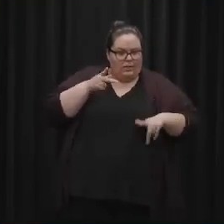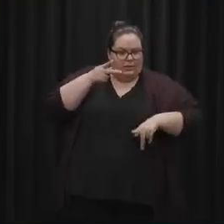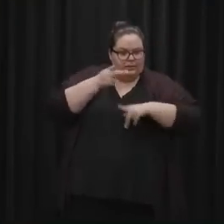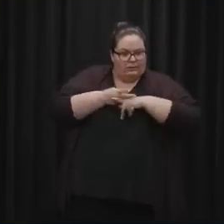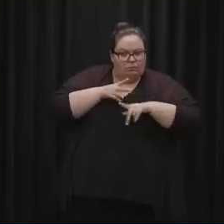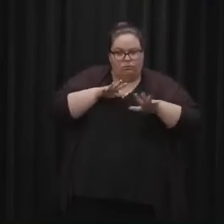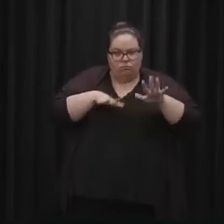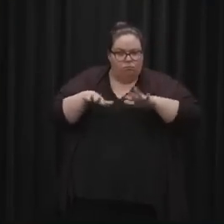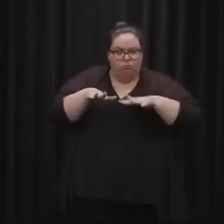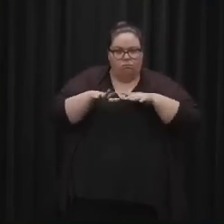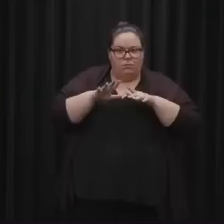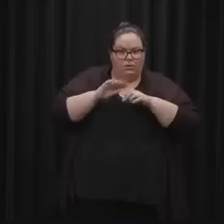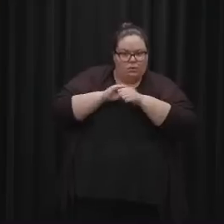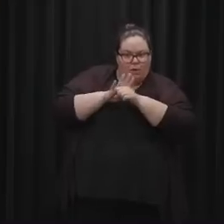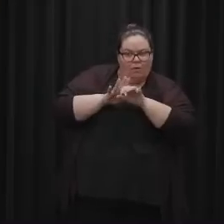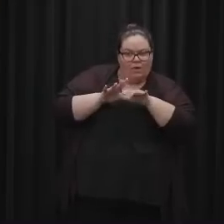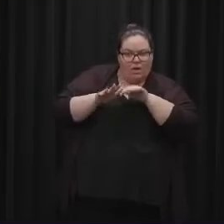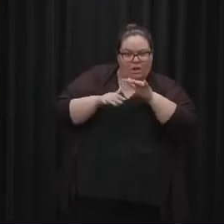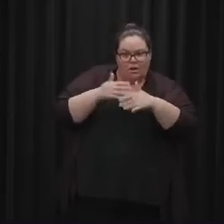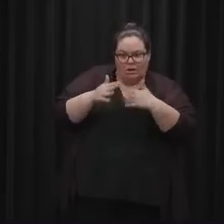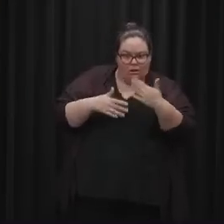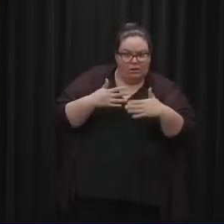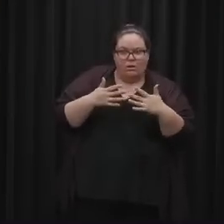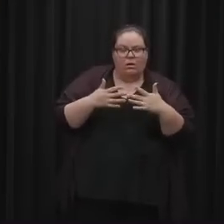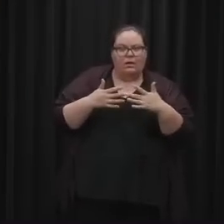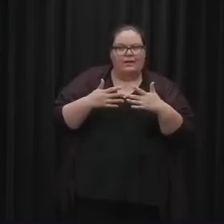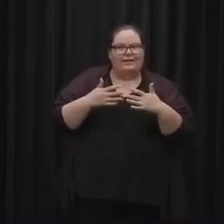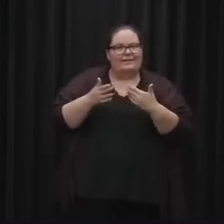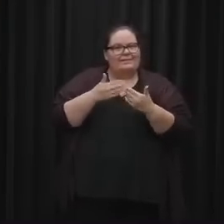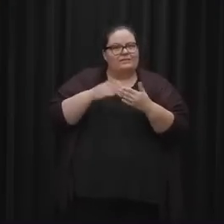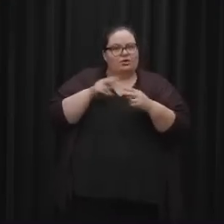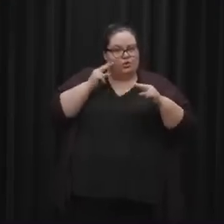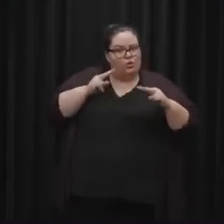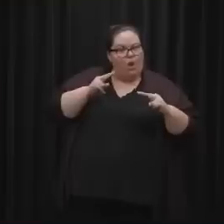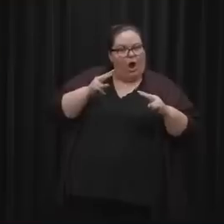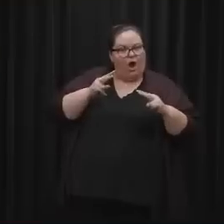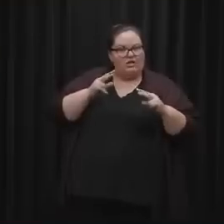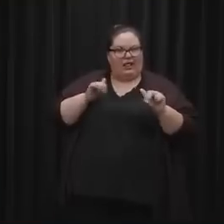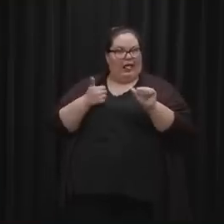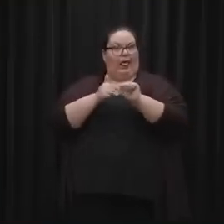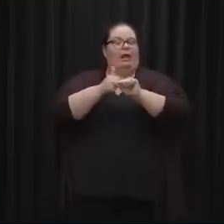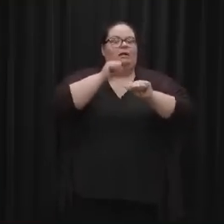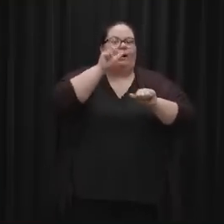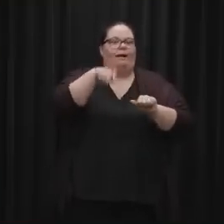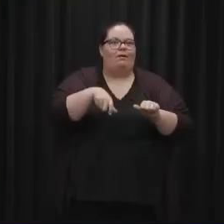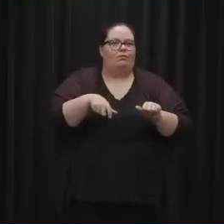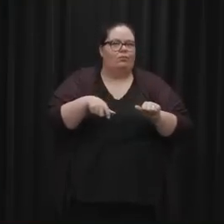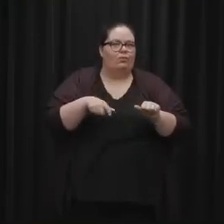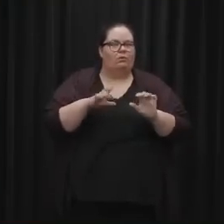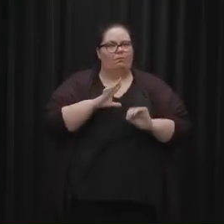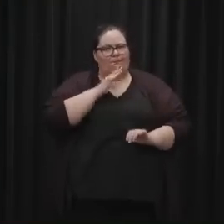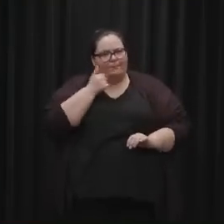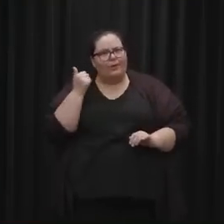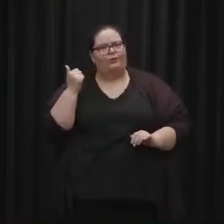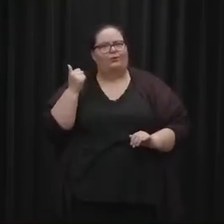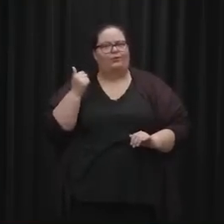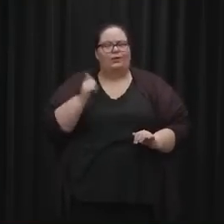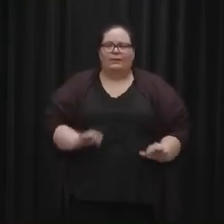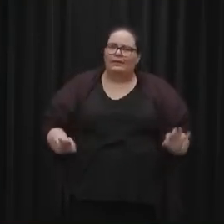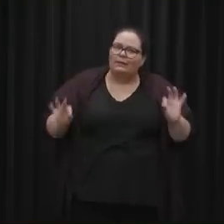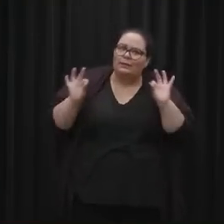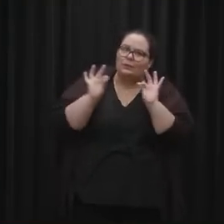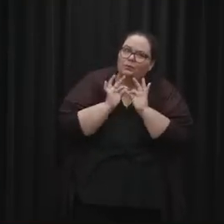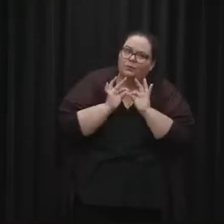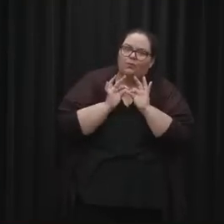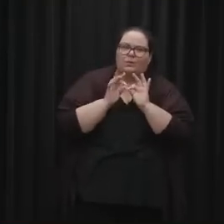this pandemic. We have to stay a few steps ahead because it's easier to stay ahead than it is to catch up after we've fallen behind. It is vital